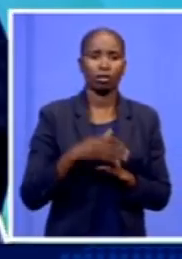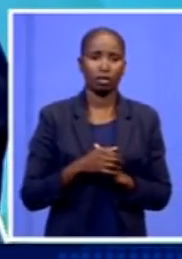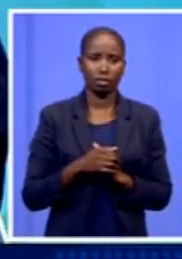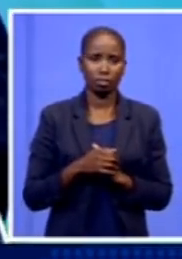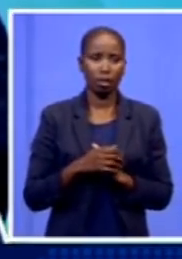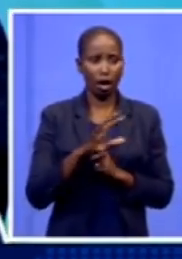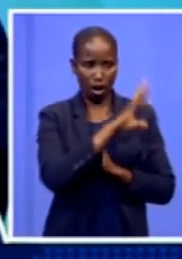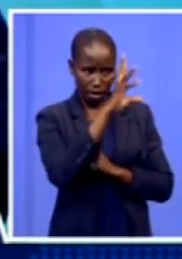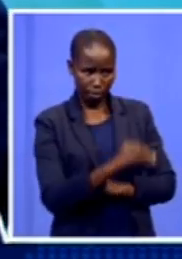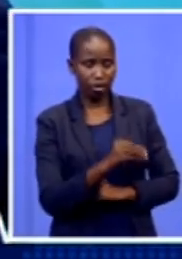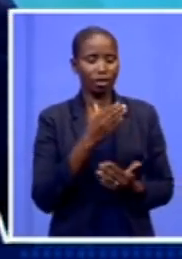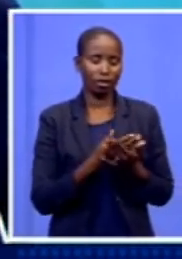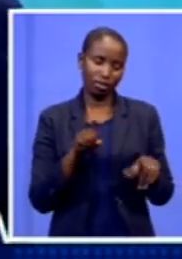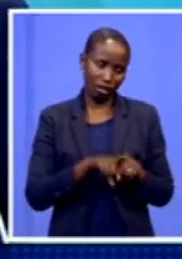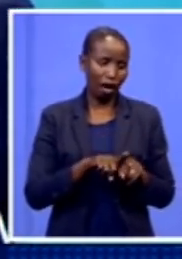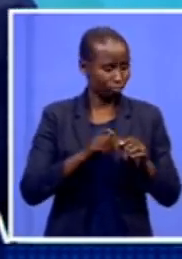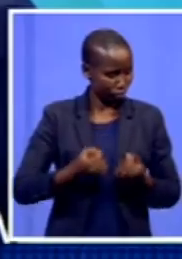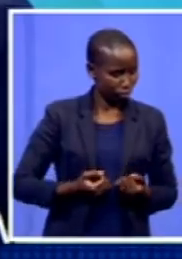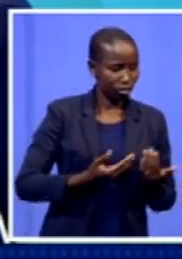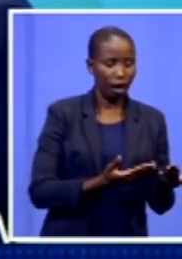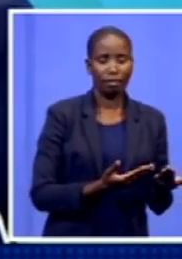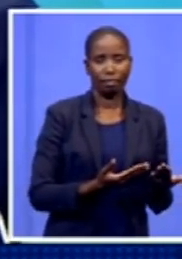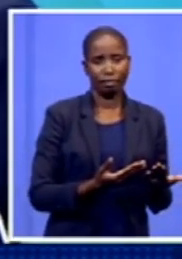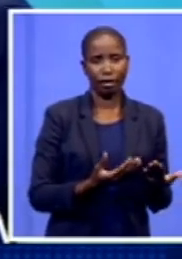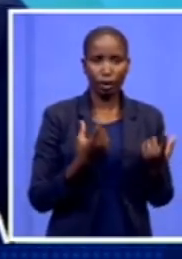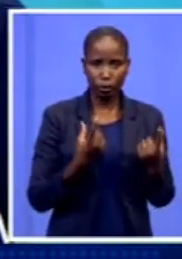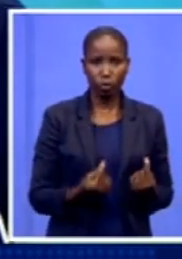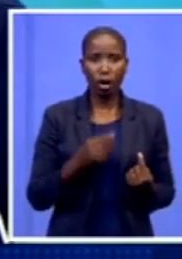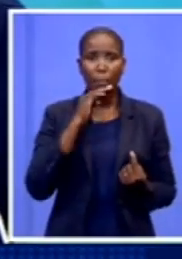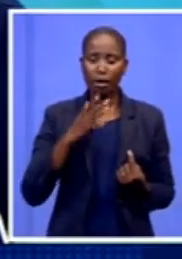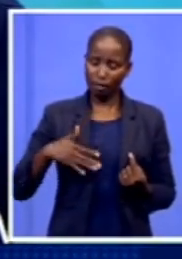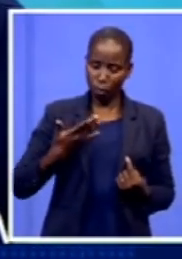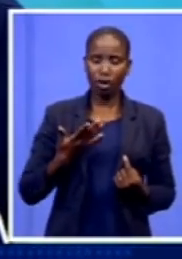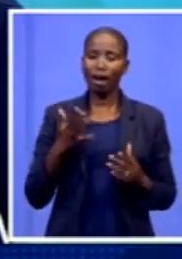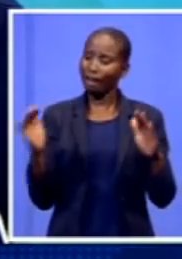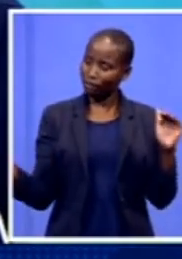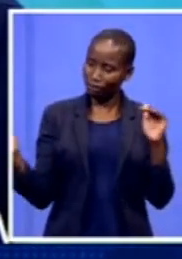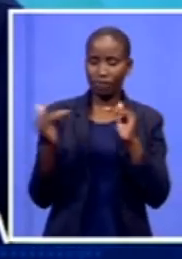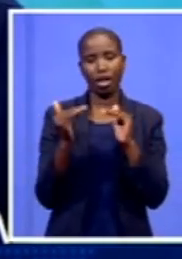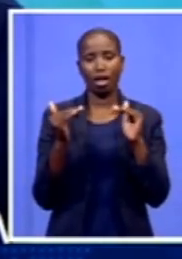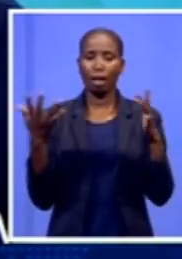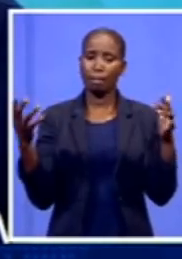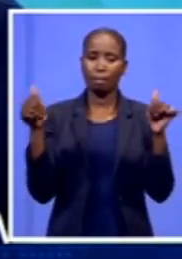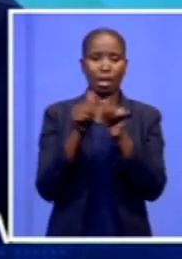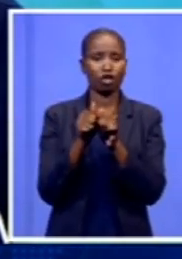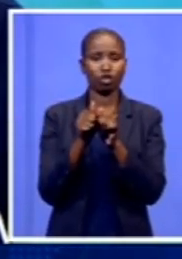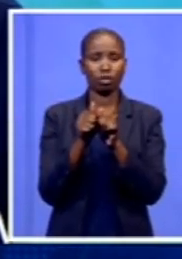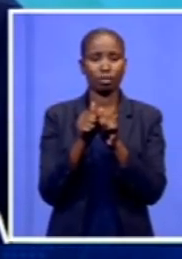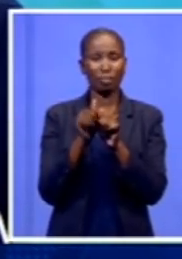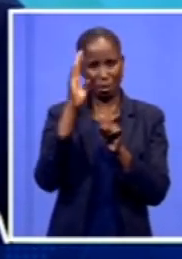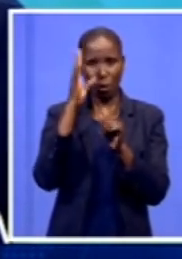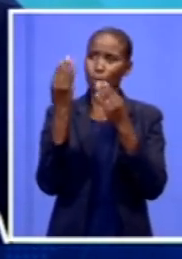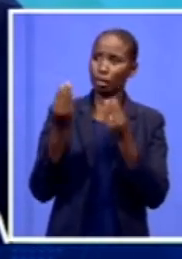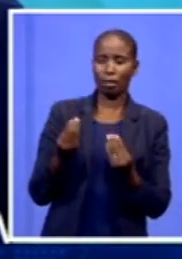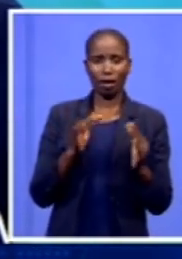this is what we want. We want a fair partnership. We know what the figures are. We were together with